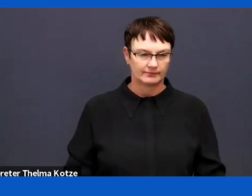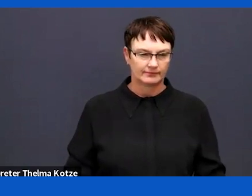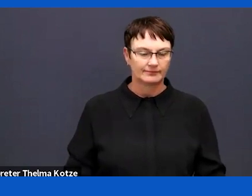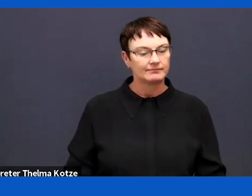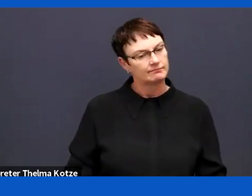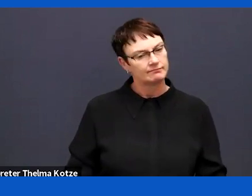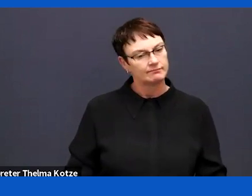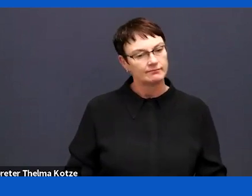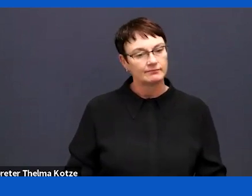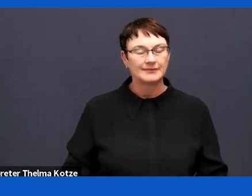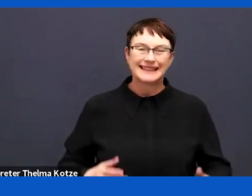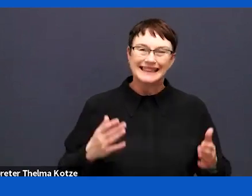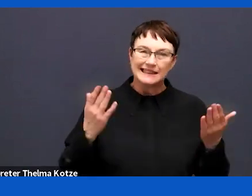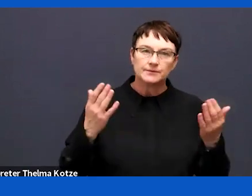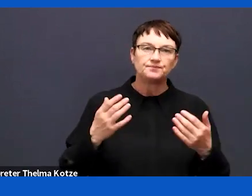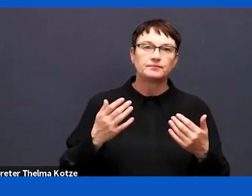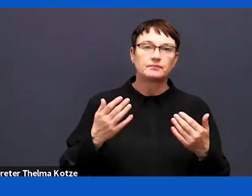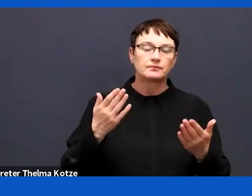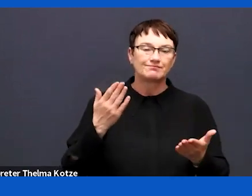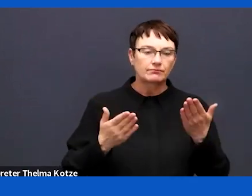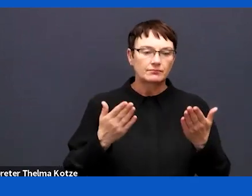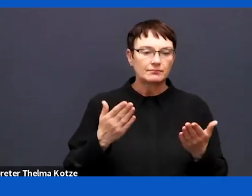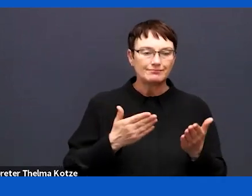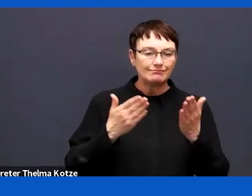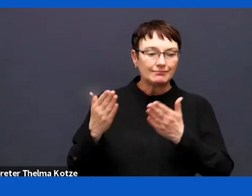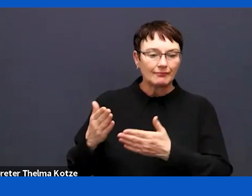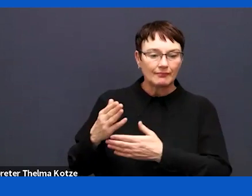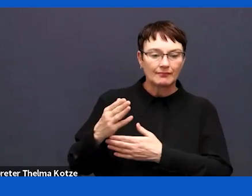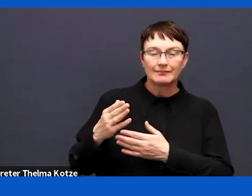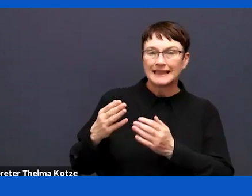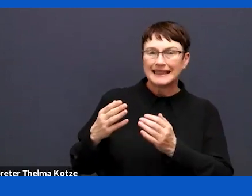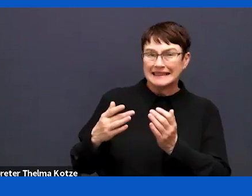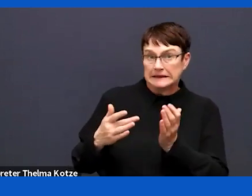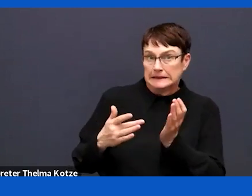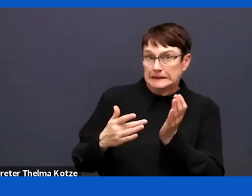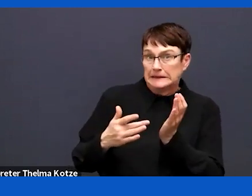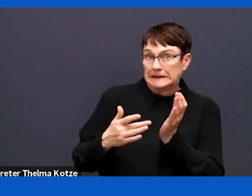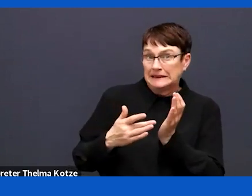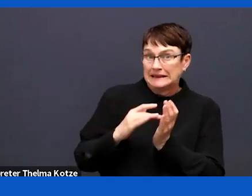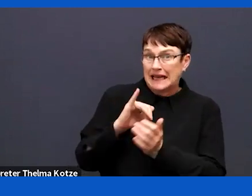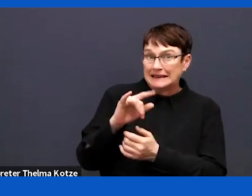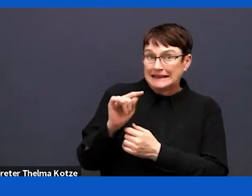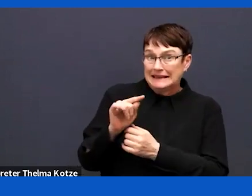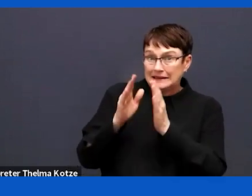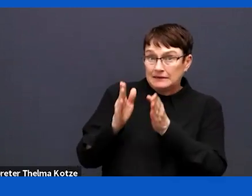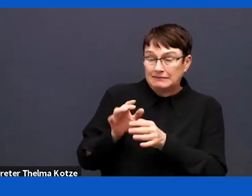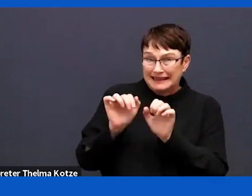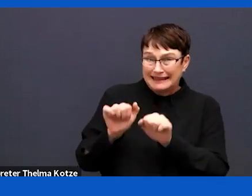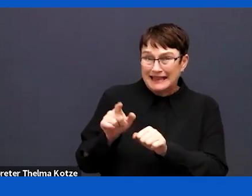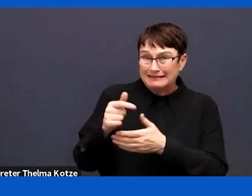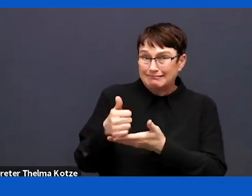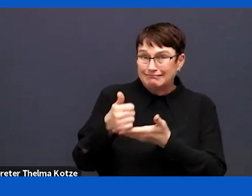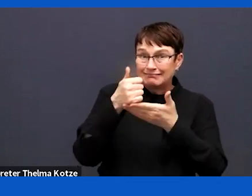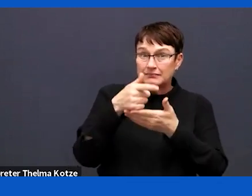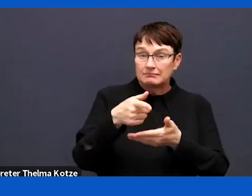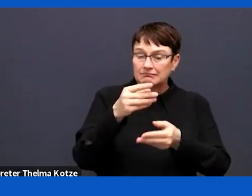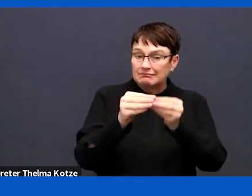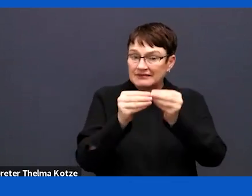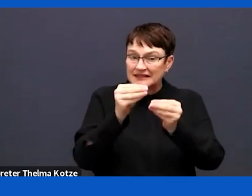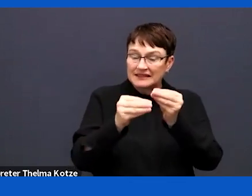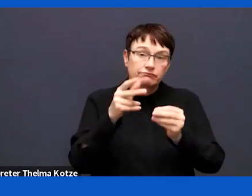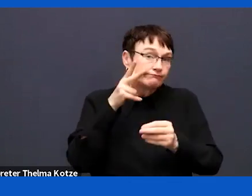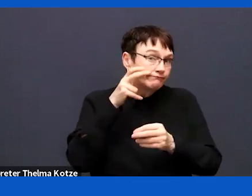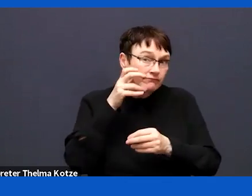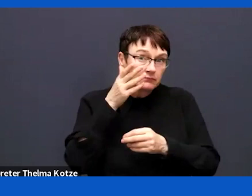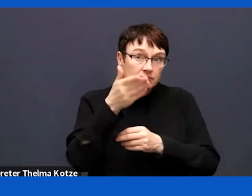So maybe Malcolm, somebody at the tech side, if you could try to fix the connection